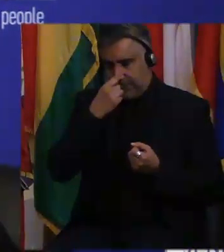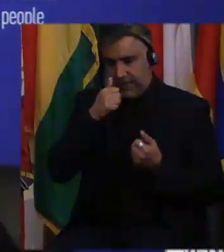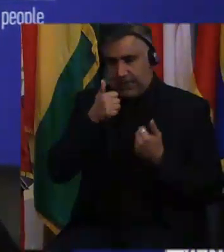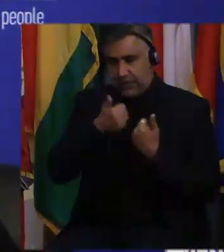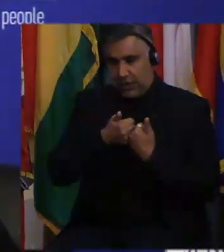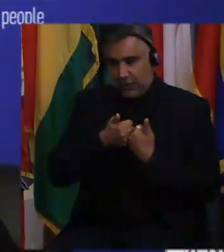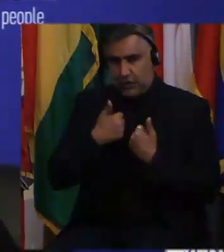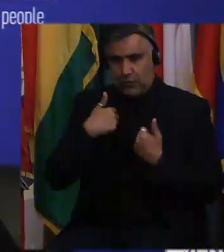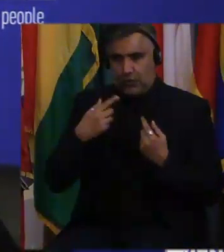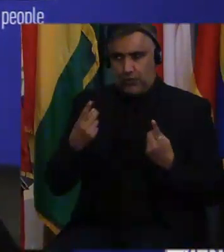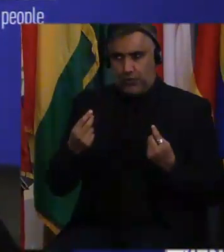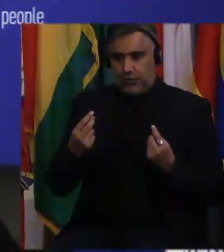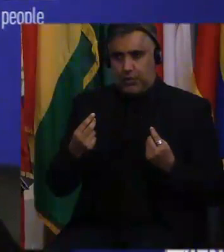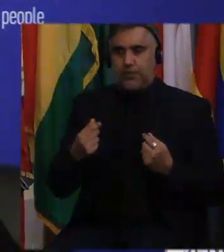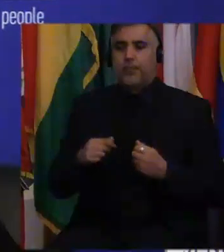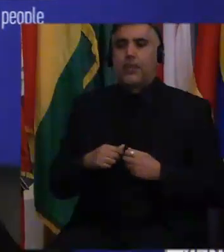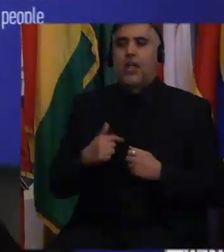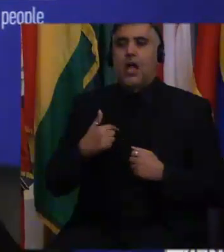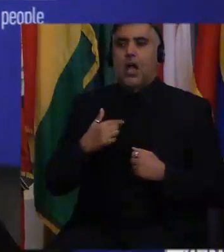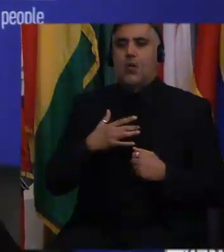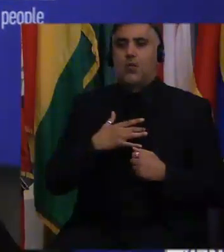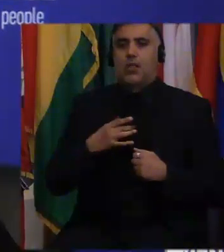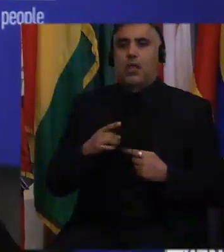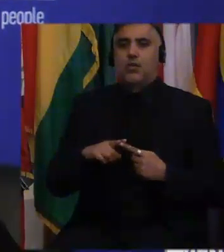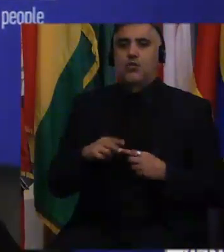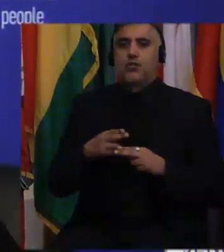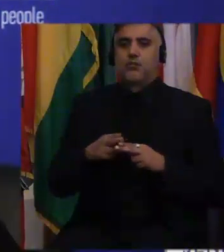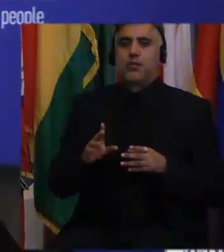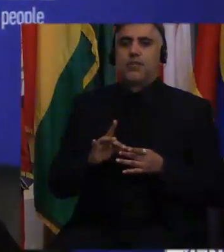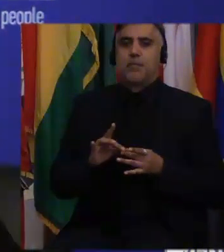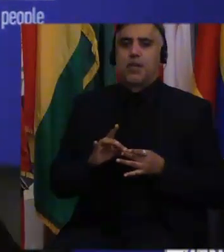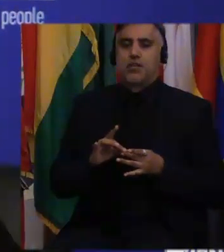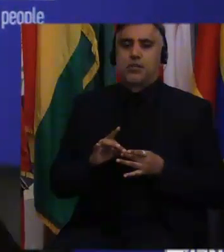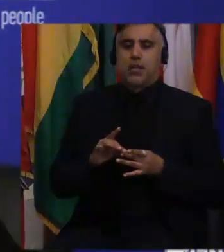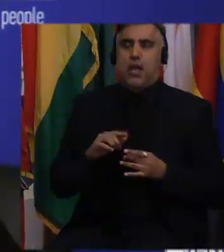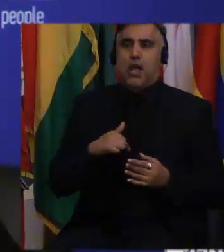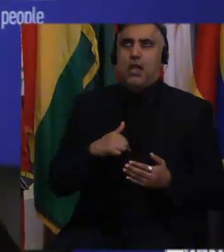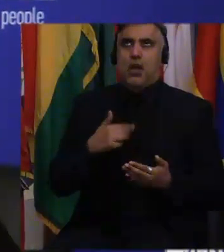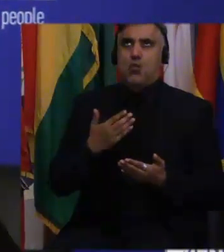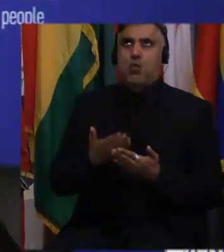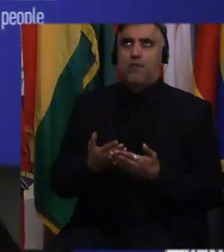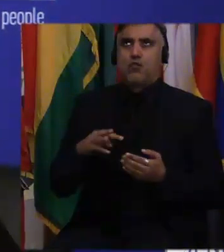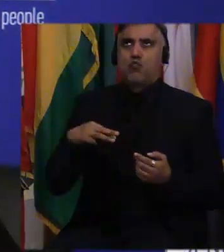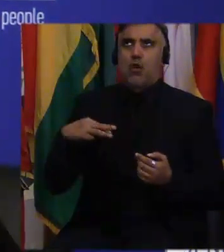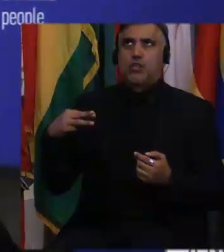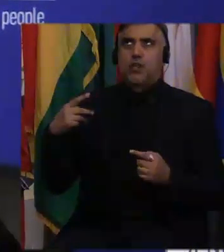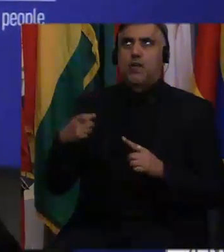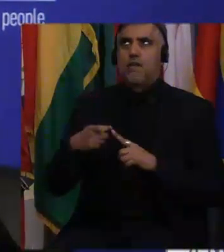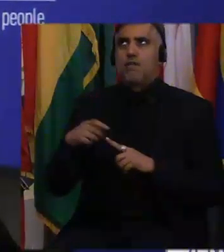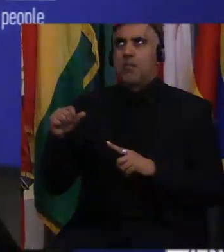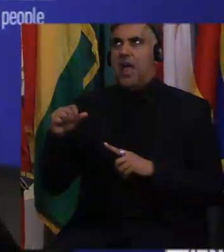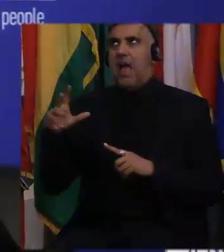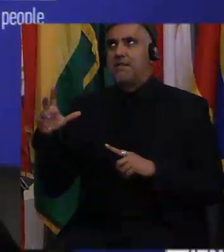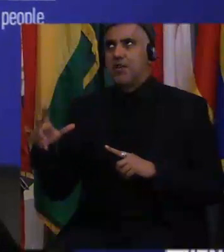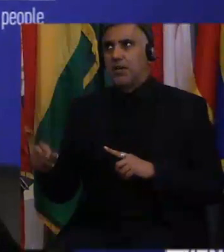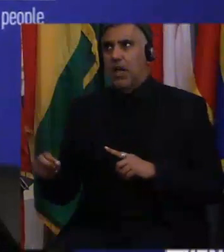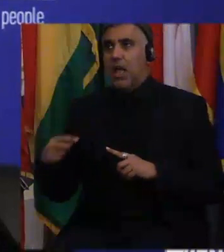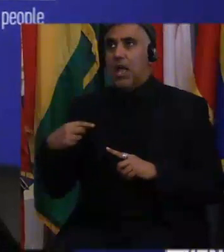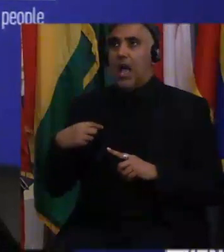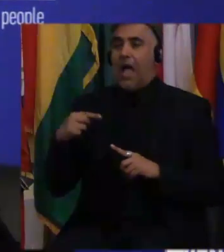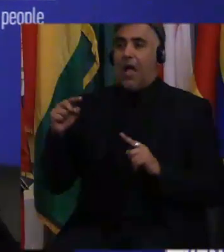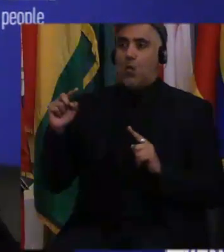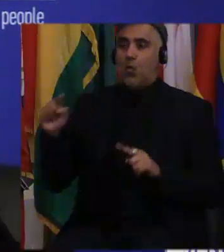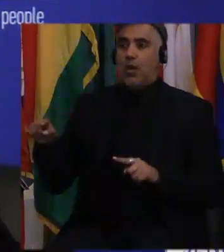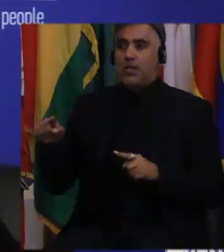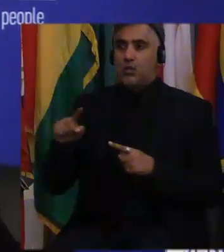challenges and what should be done, I would like to just briefly mention that I arrived to Washington from Africa. I was